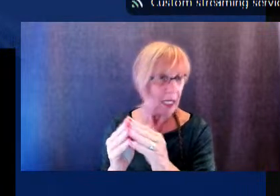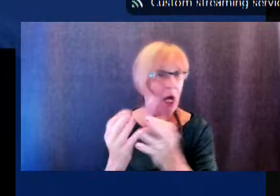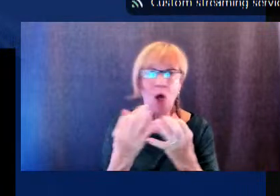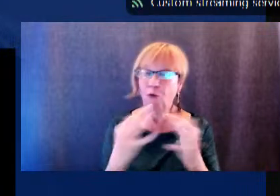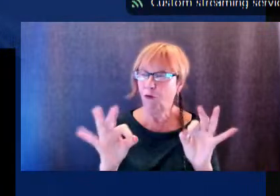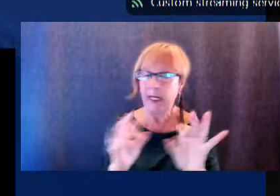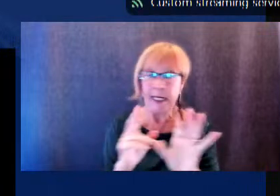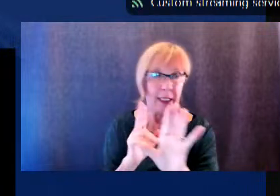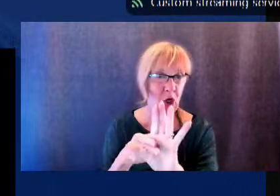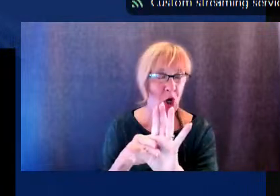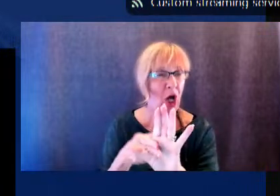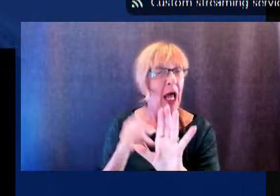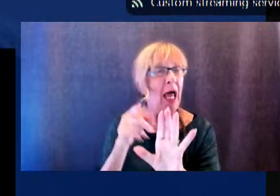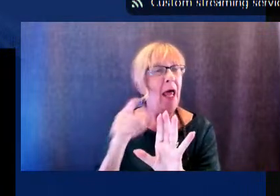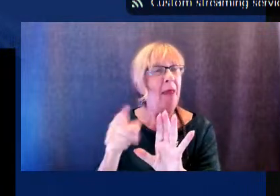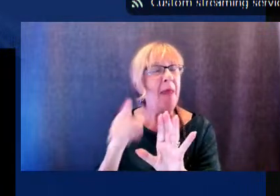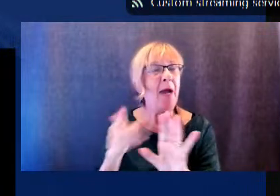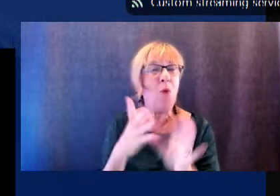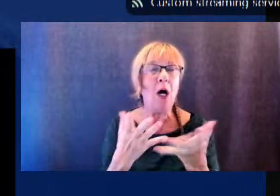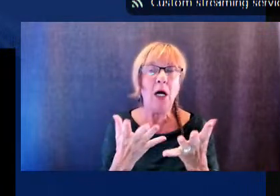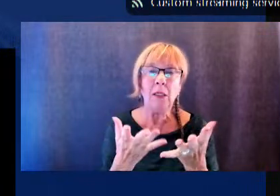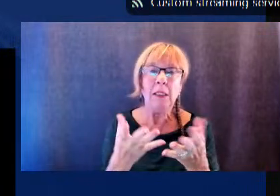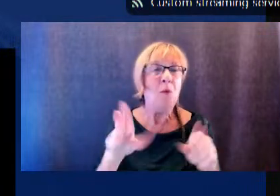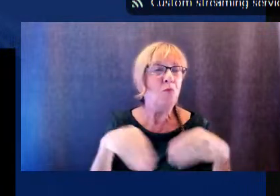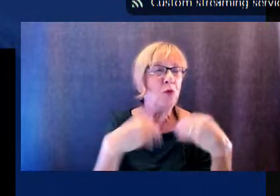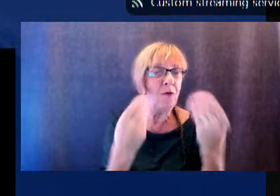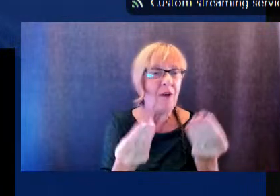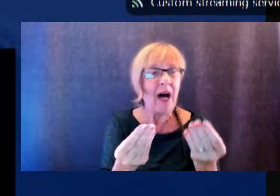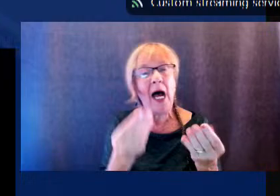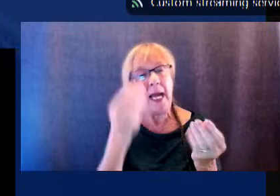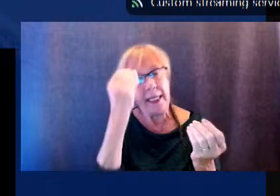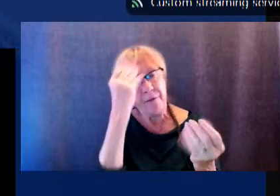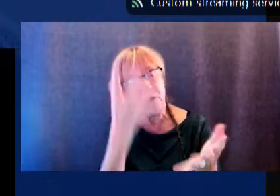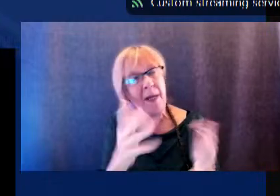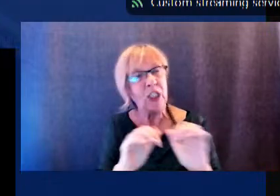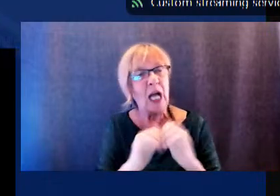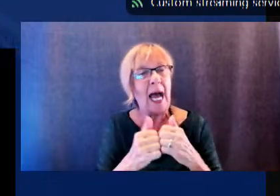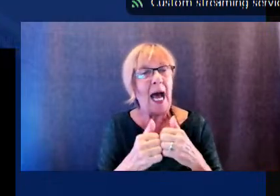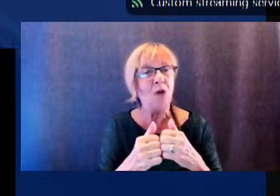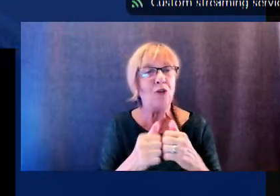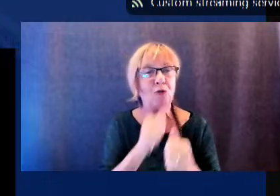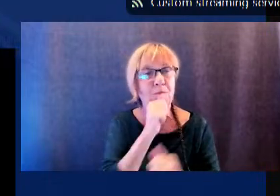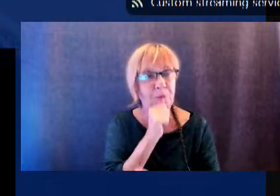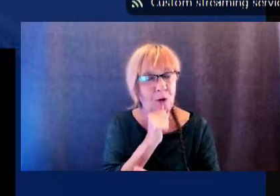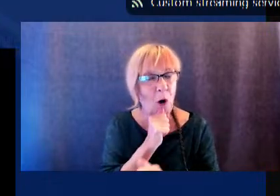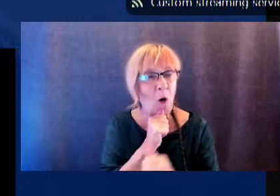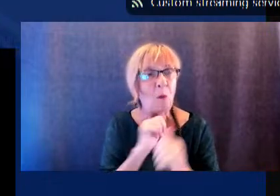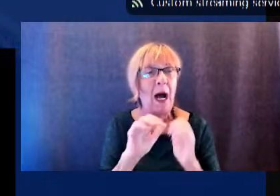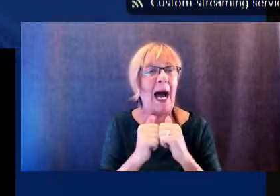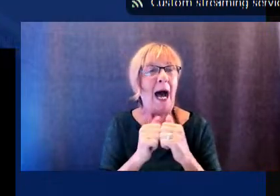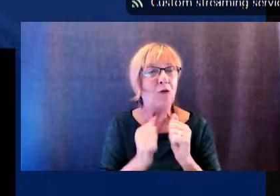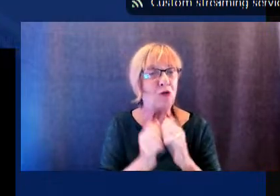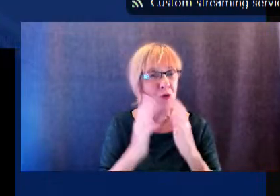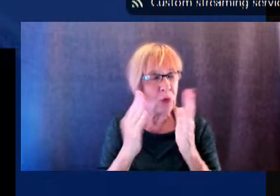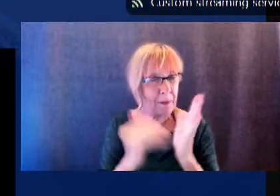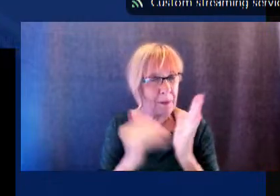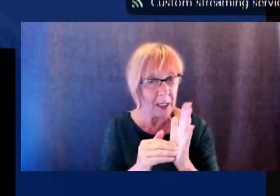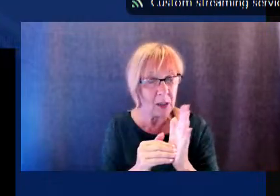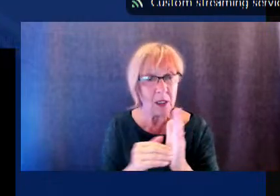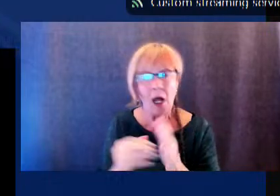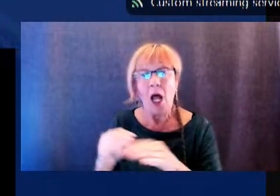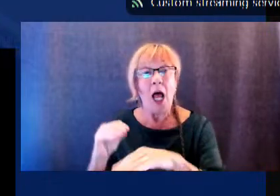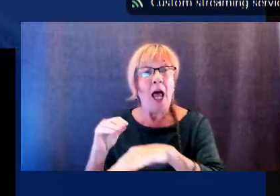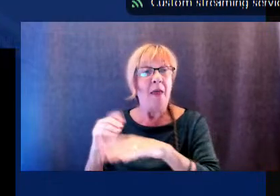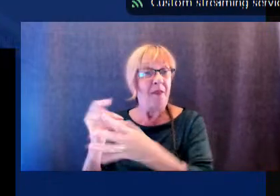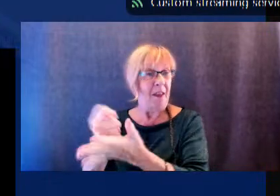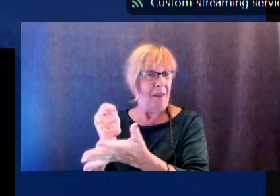to cope, as well as emotionally and mentally rebuild after a disaster. Our trauma-informed therapists will share